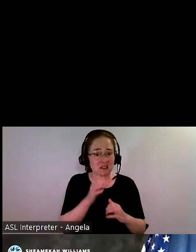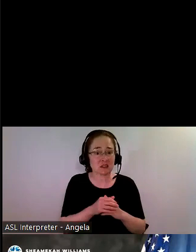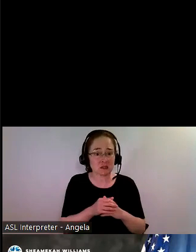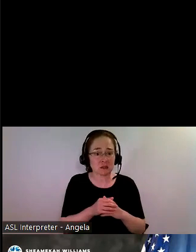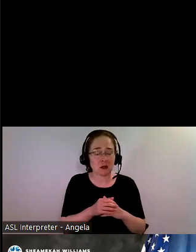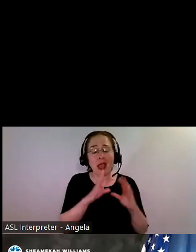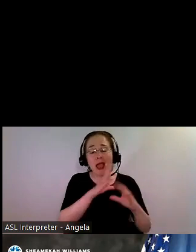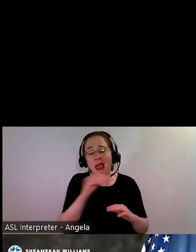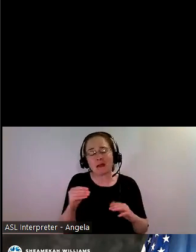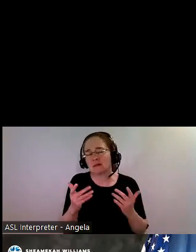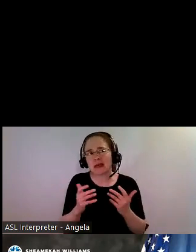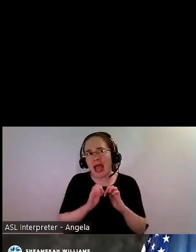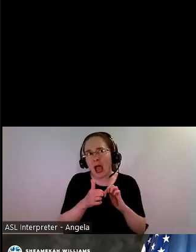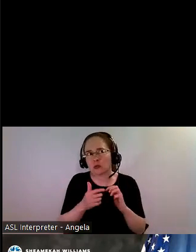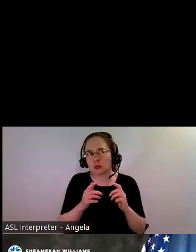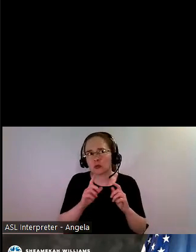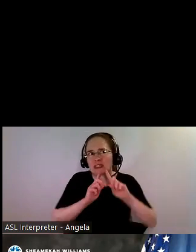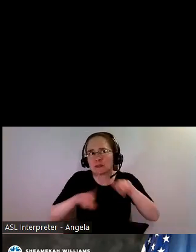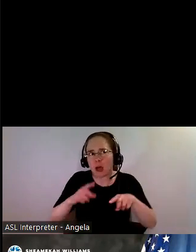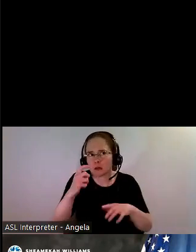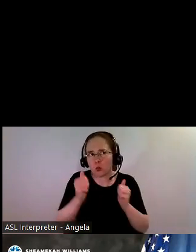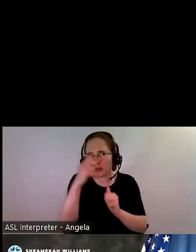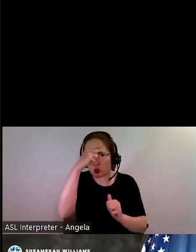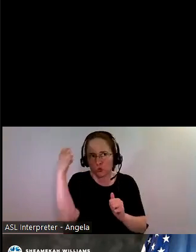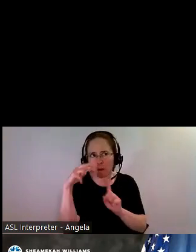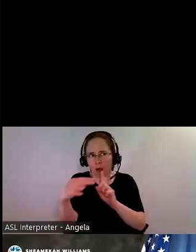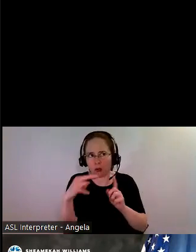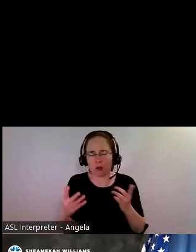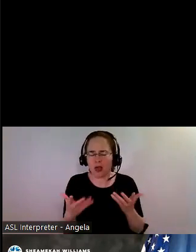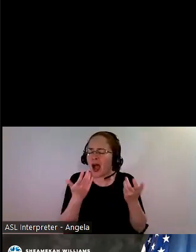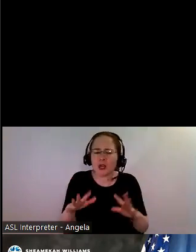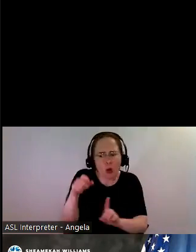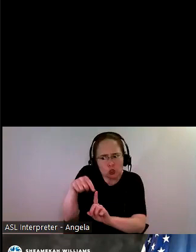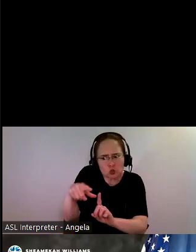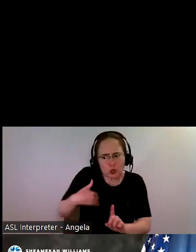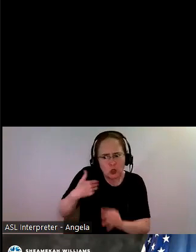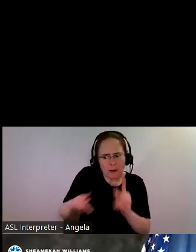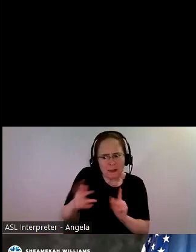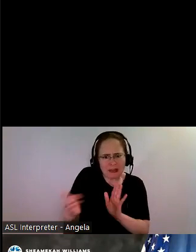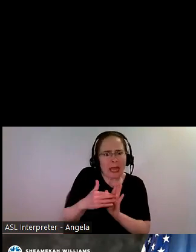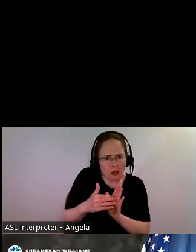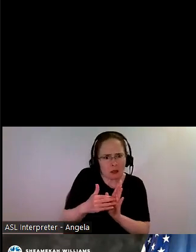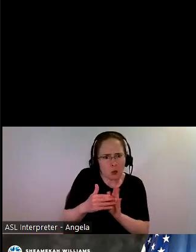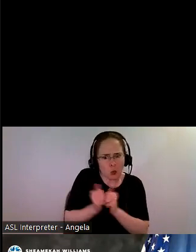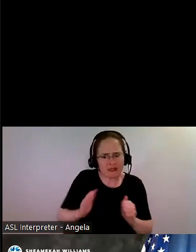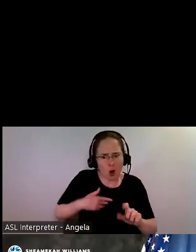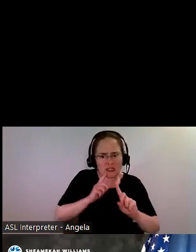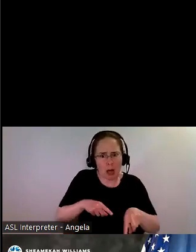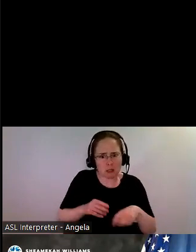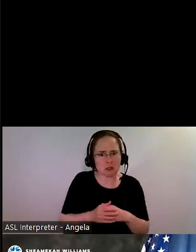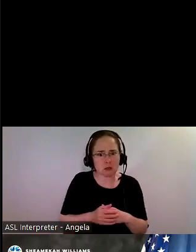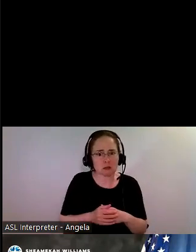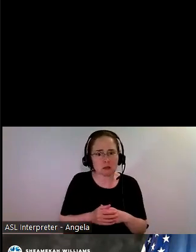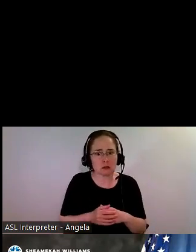trauma responsive. I mean, we don't want to re-trigger young people that we're responding to. As an example,